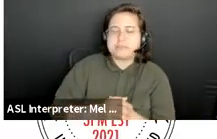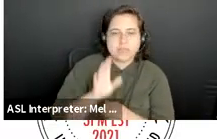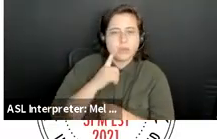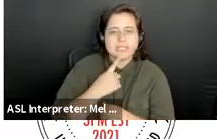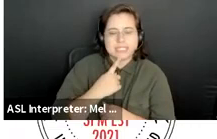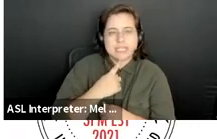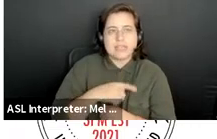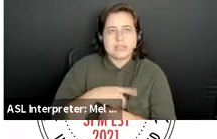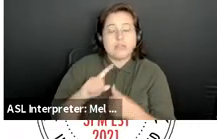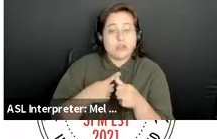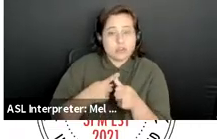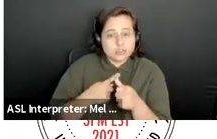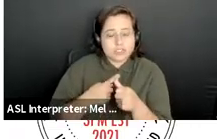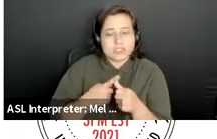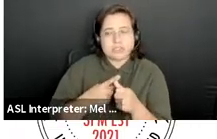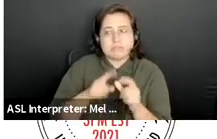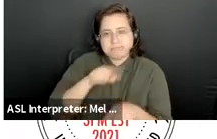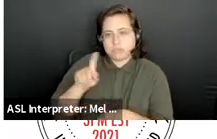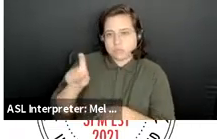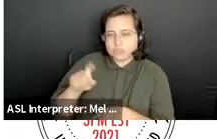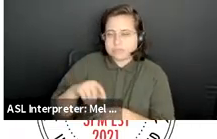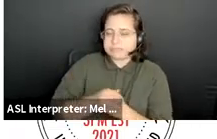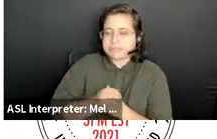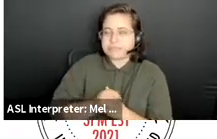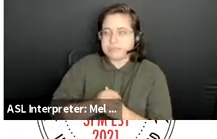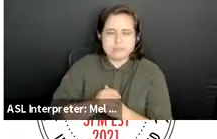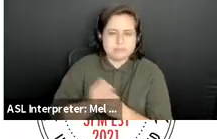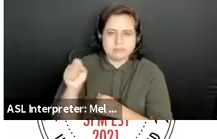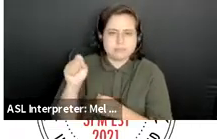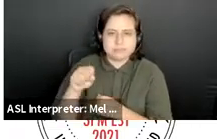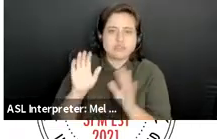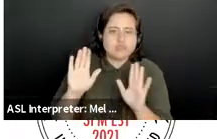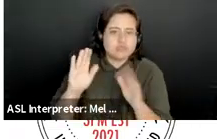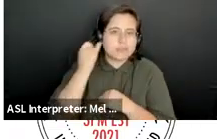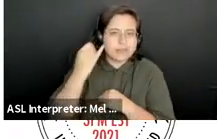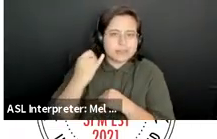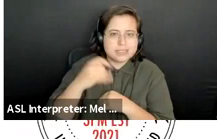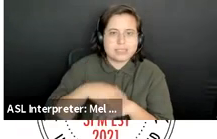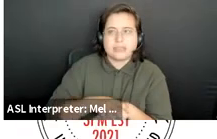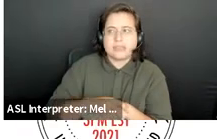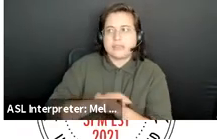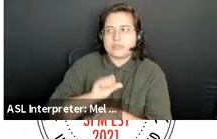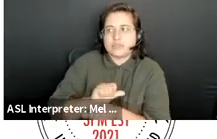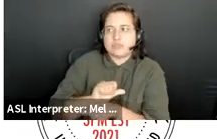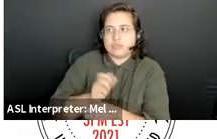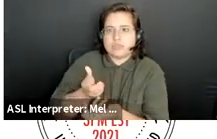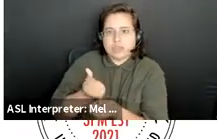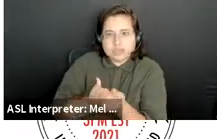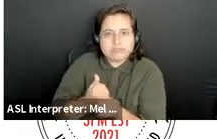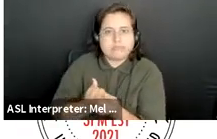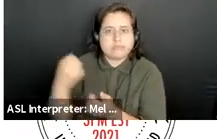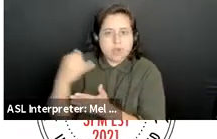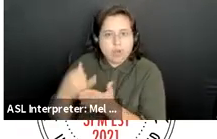say first, in response to that question, it's a great idea to work with and support your arts organizations that